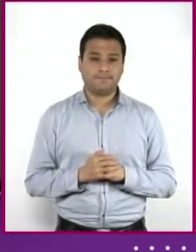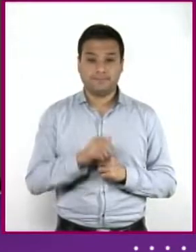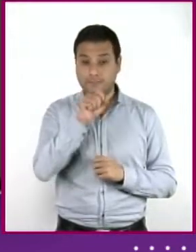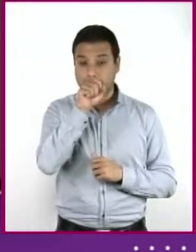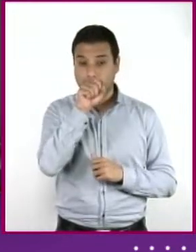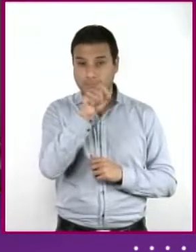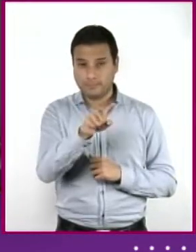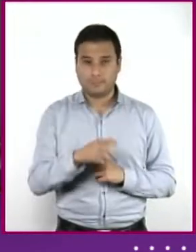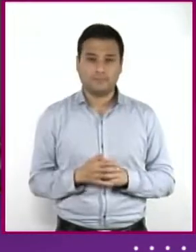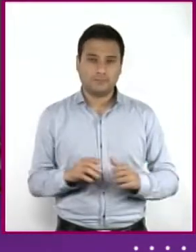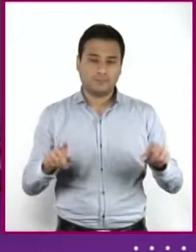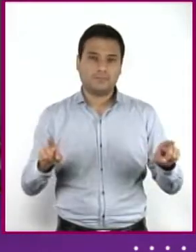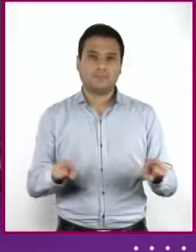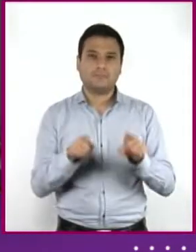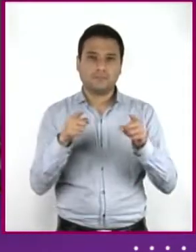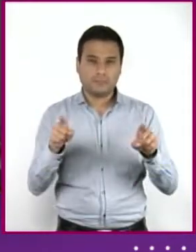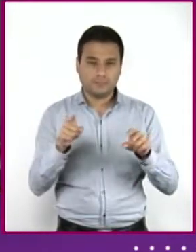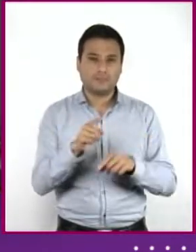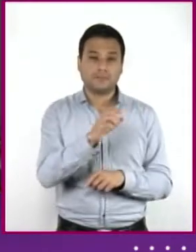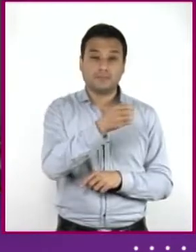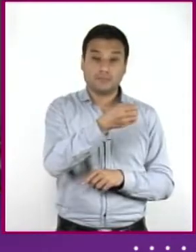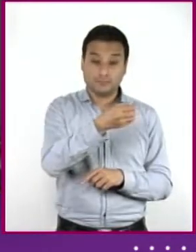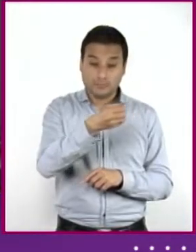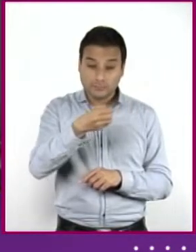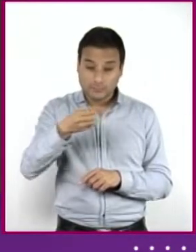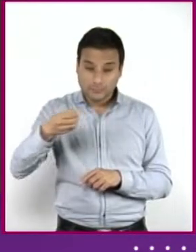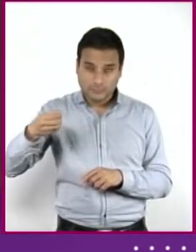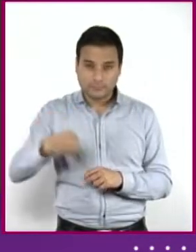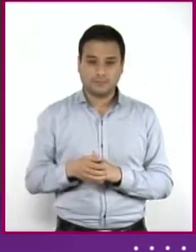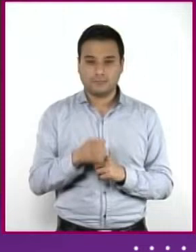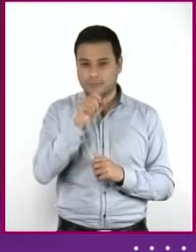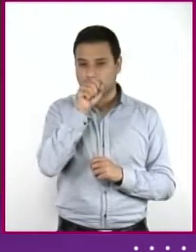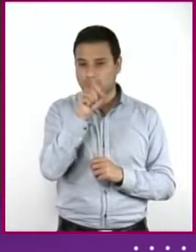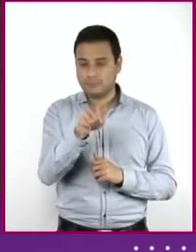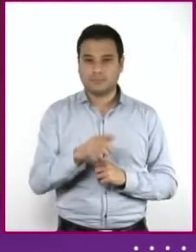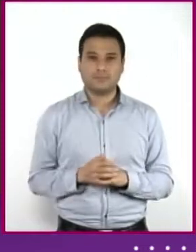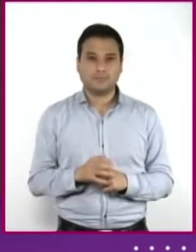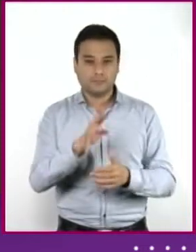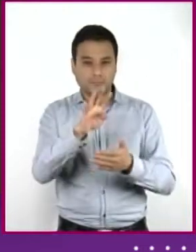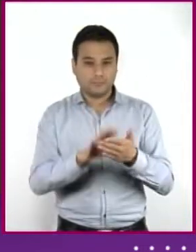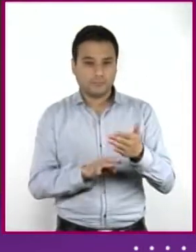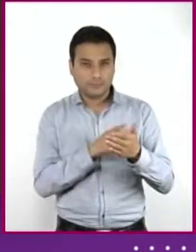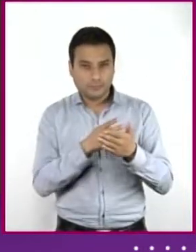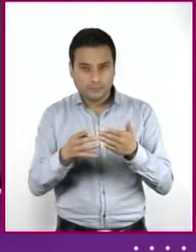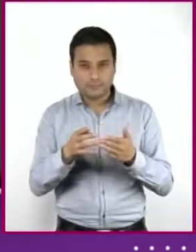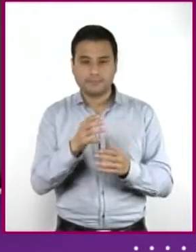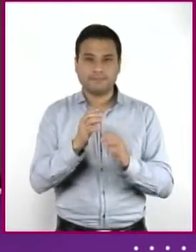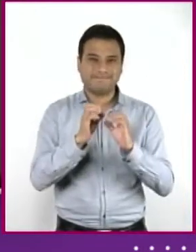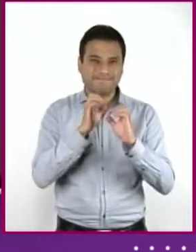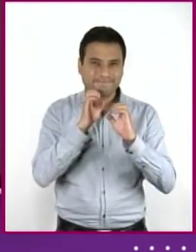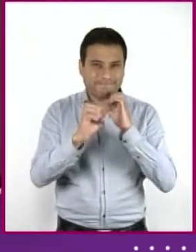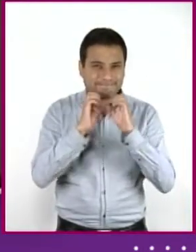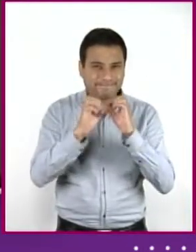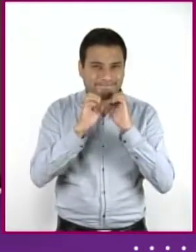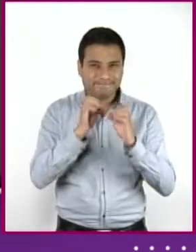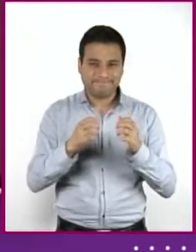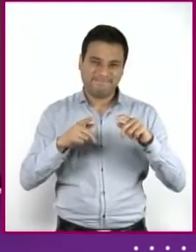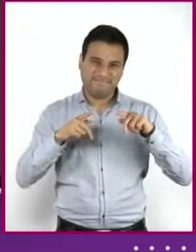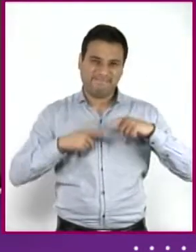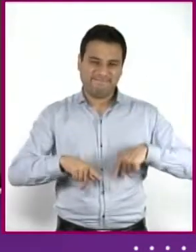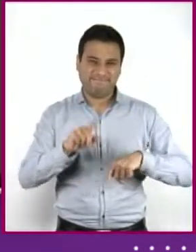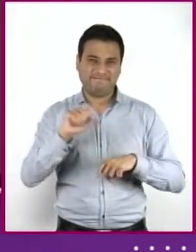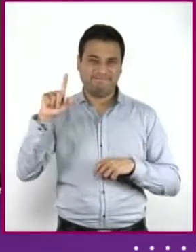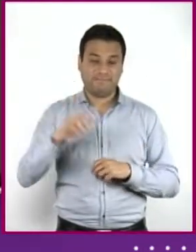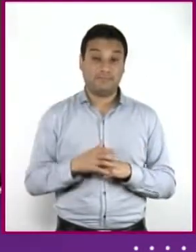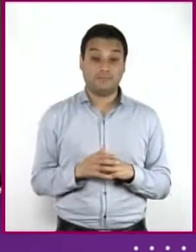to organize all the music we are going to play. I have to schedule appointments to interview important people. And